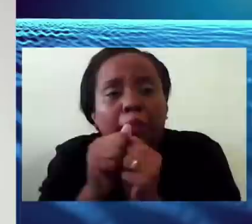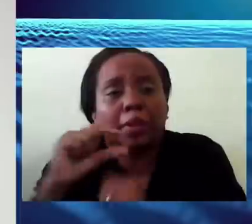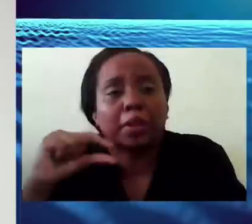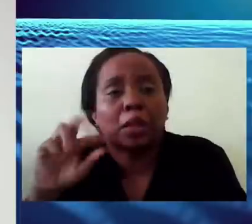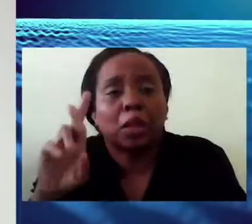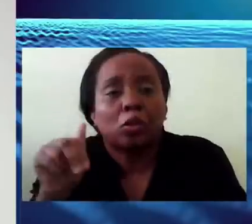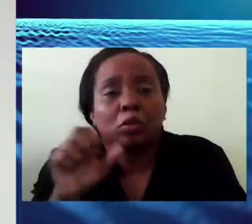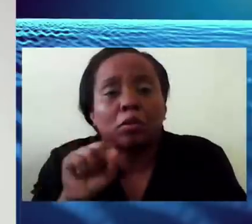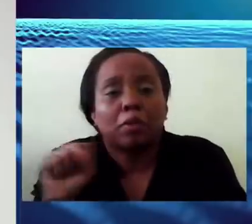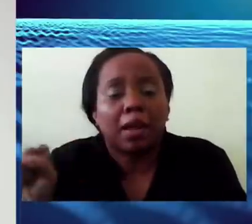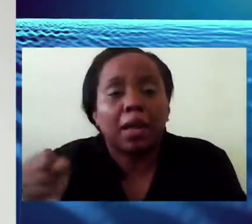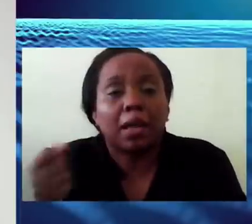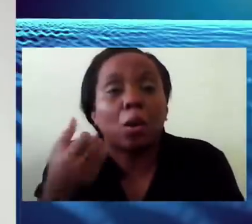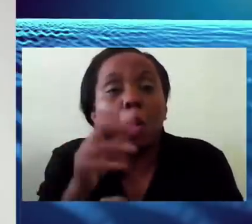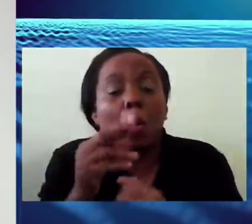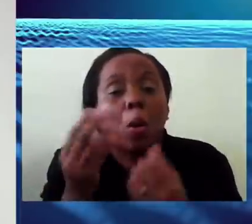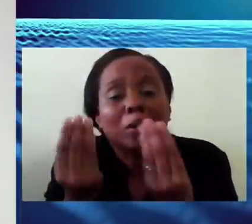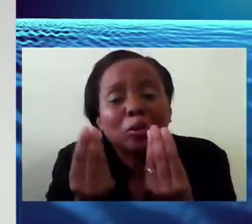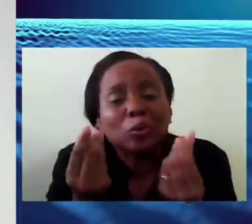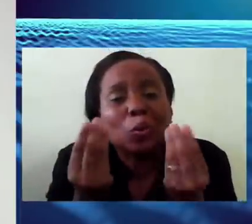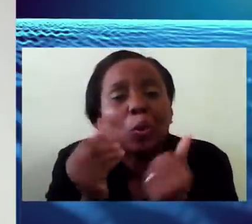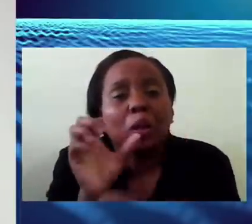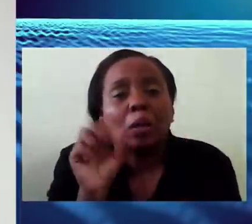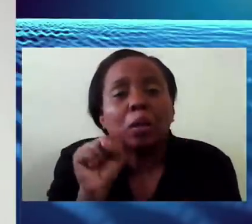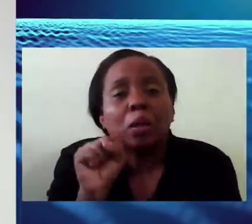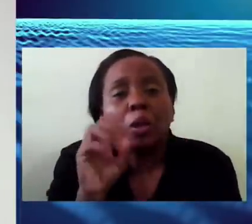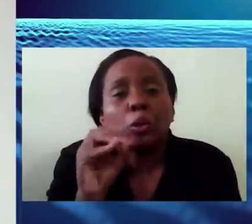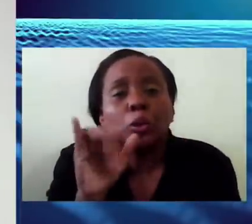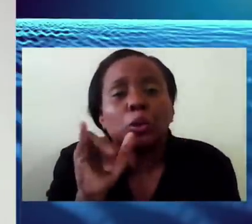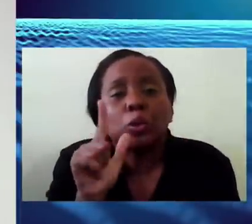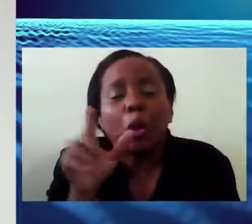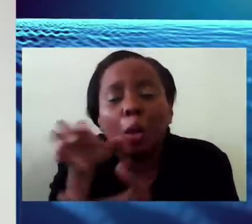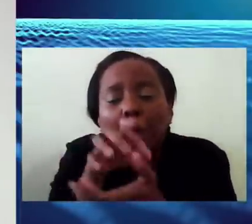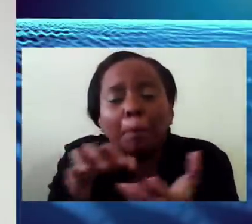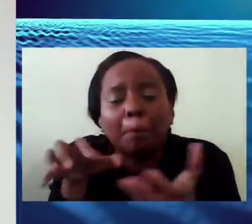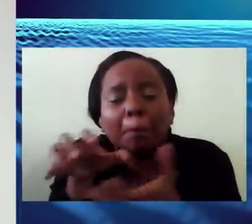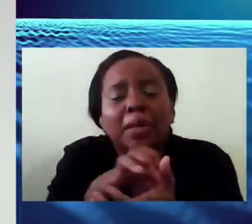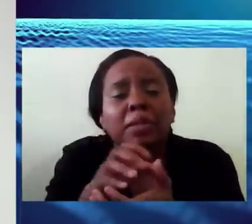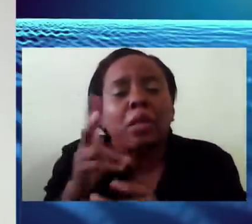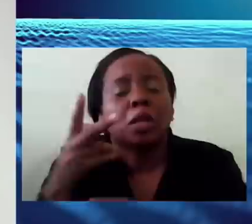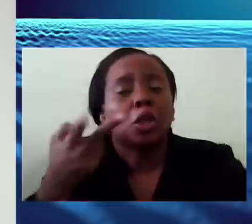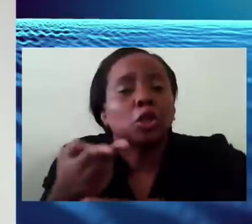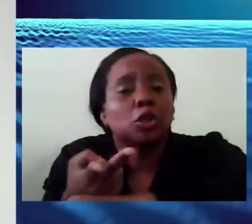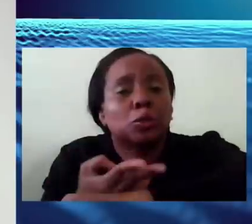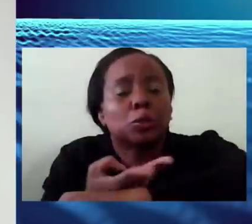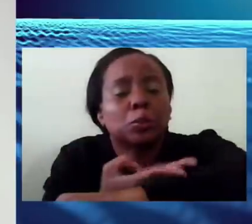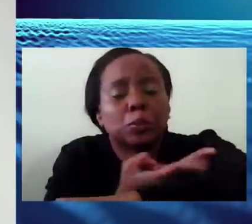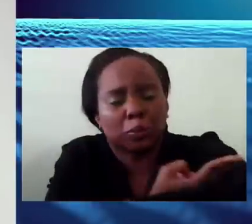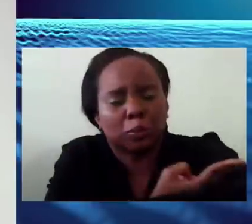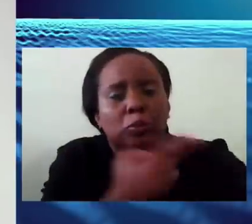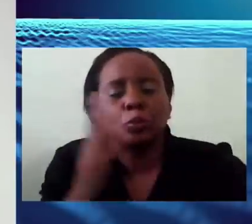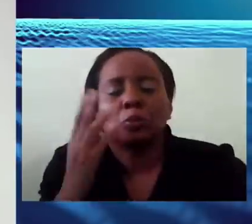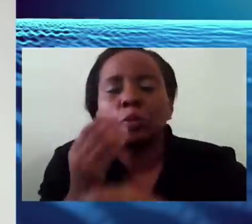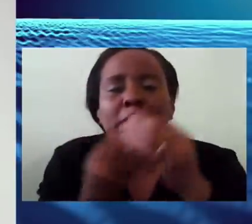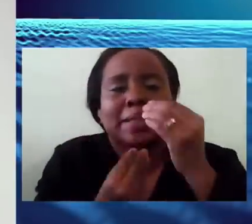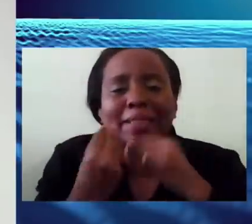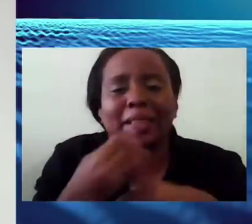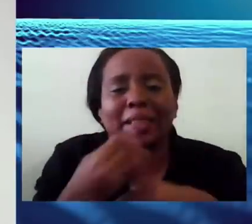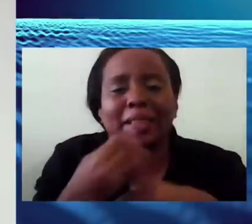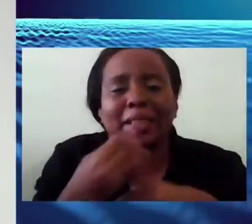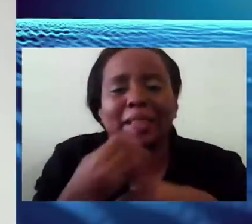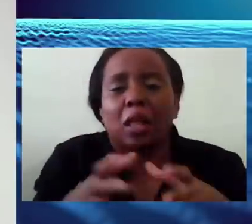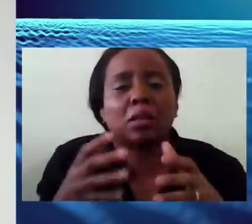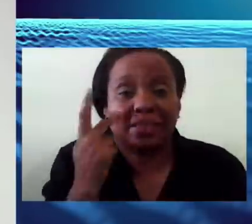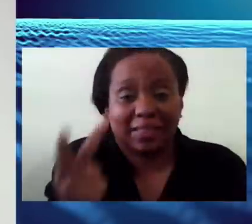they're on the soil, and the sheep will pick up the ash from the soil when they're grazing. And so these, and we already have reports of